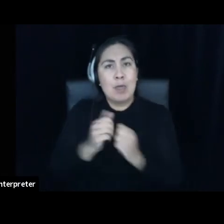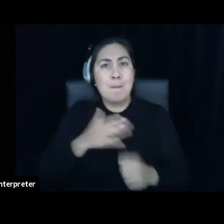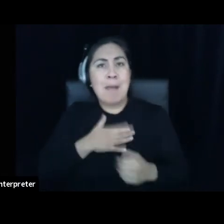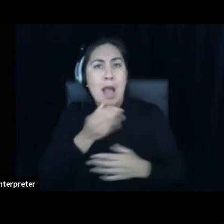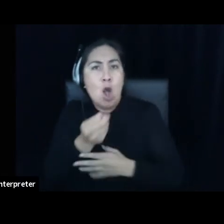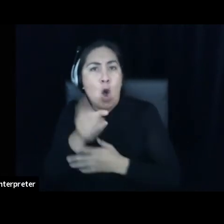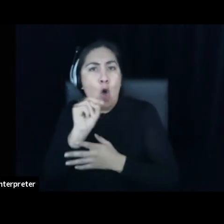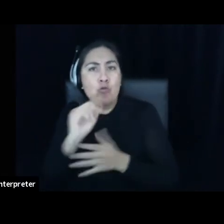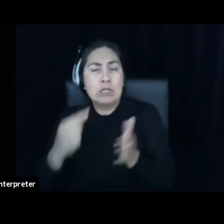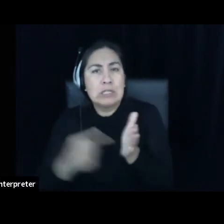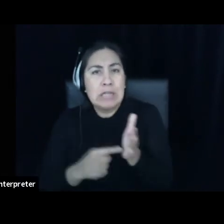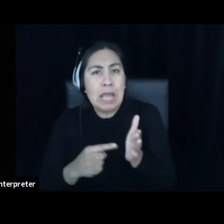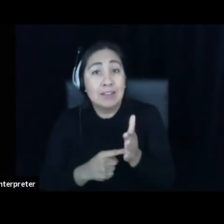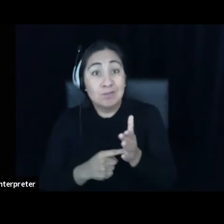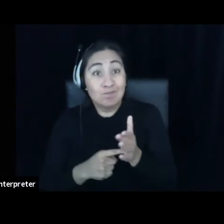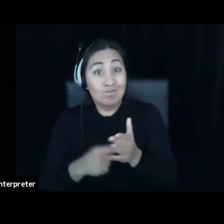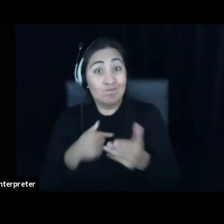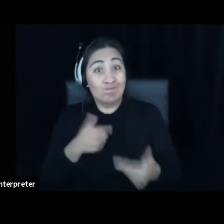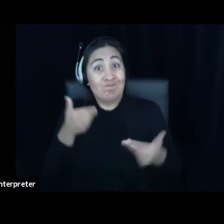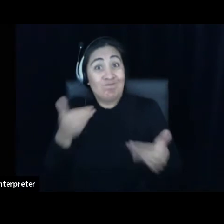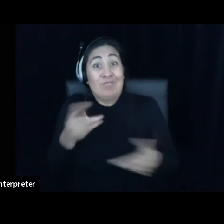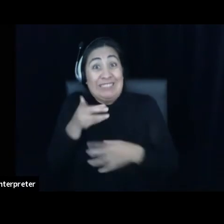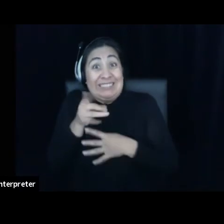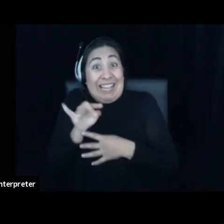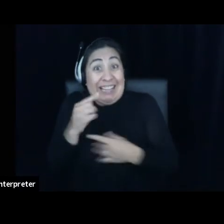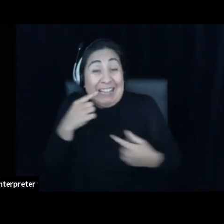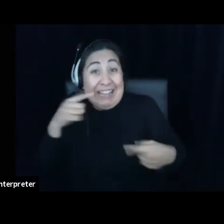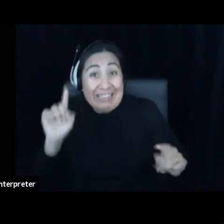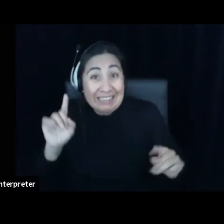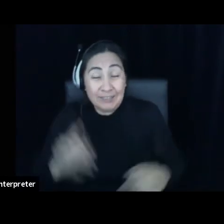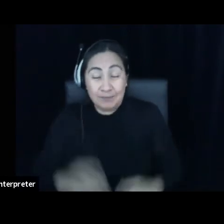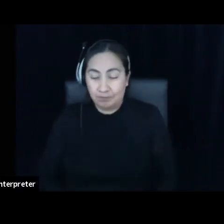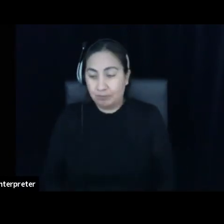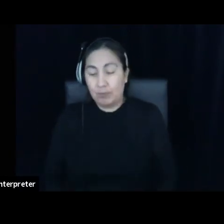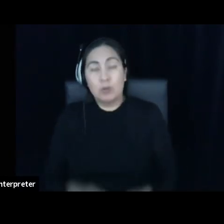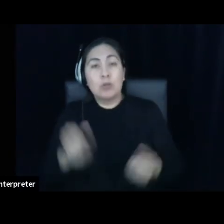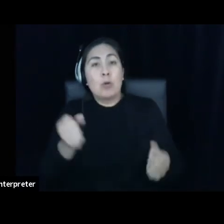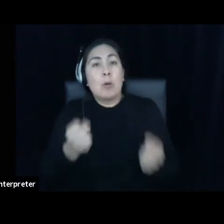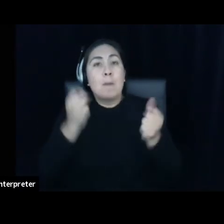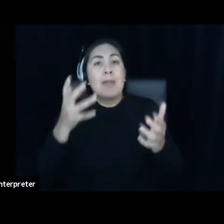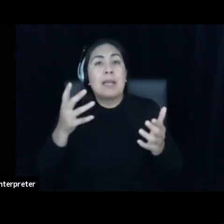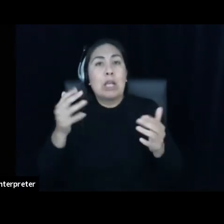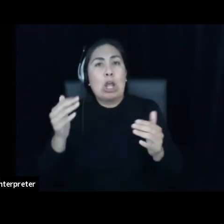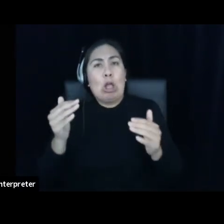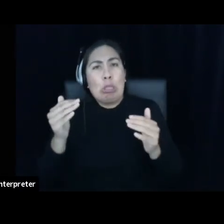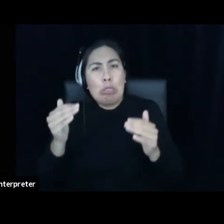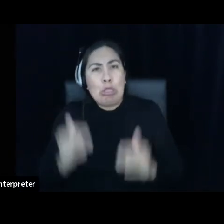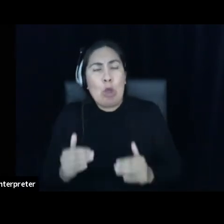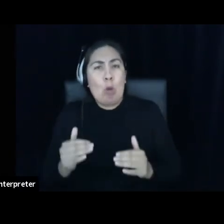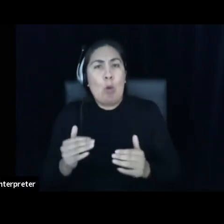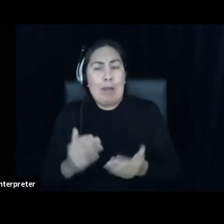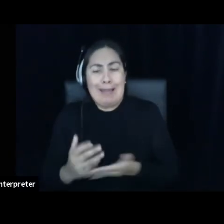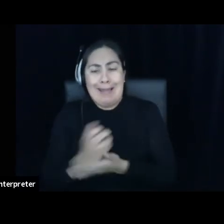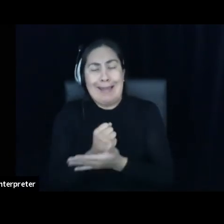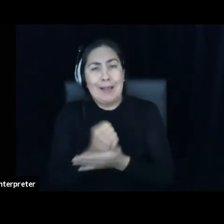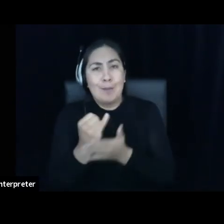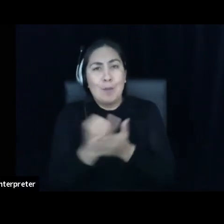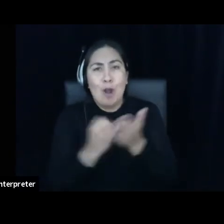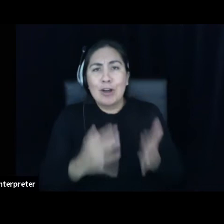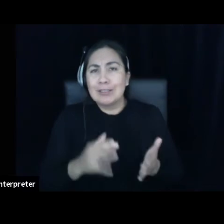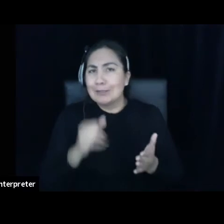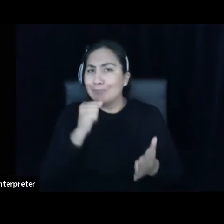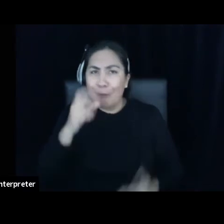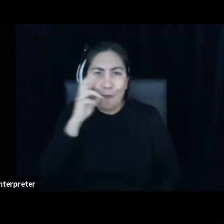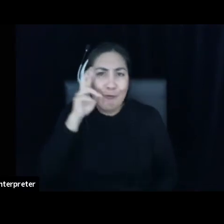did. So many low-income artists don't realize that lenders have